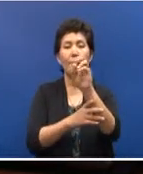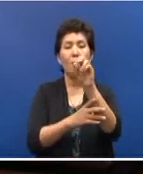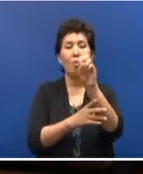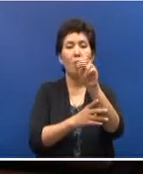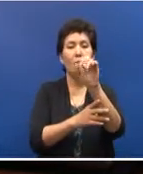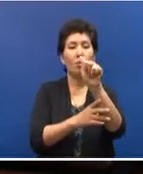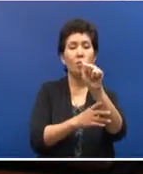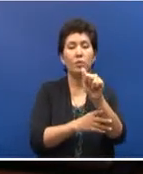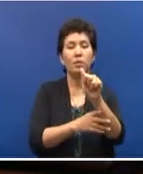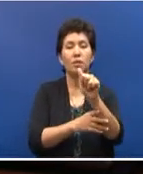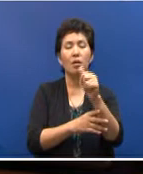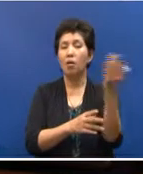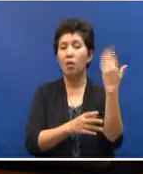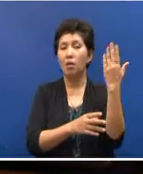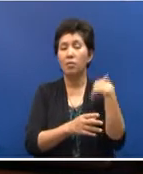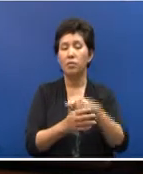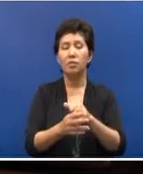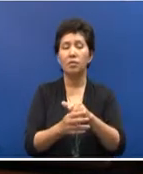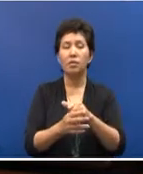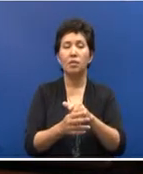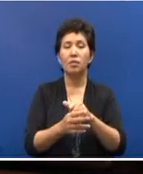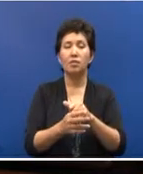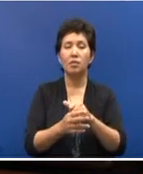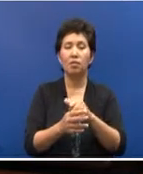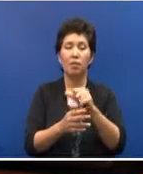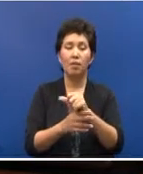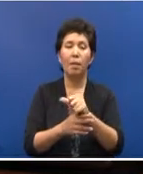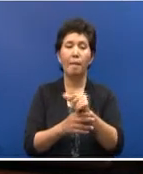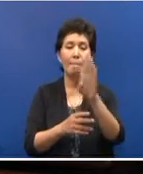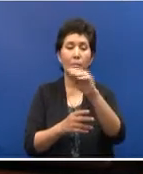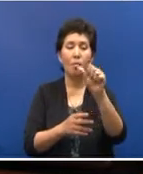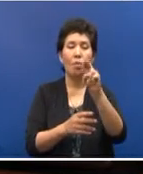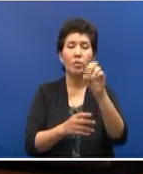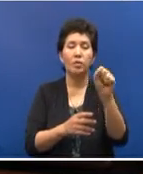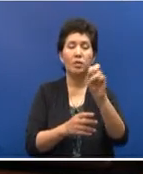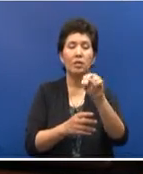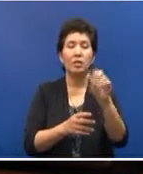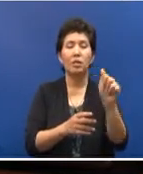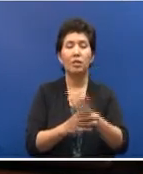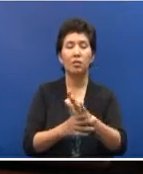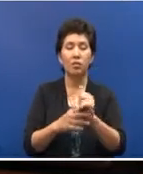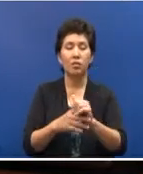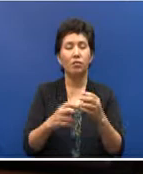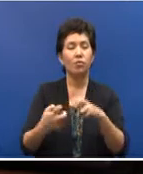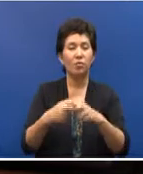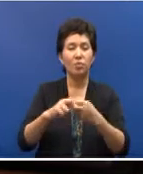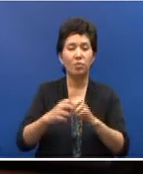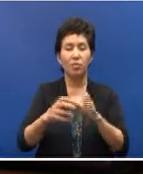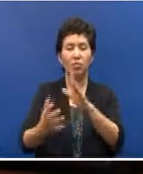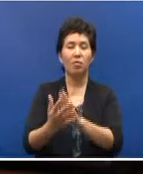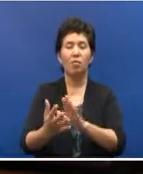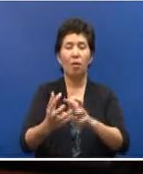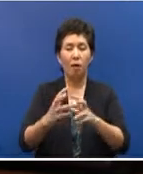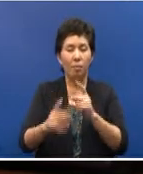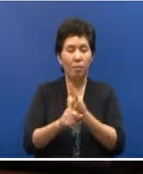Bosnia-Herzegovina before. Okay, the genocide committed by the Bosnian Serbs, okay, forces in Srebrenica in 1995.